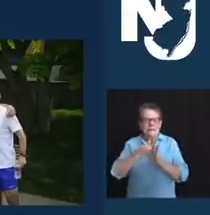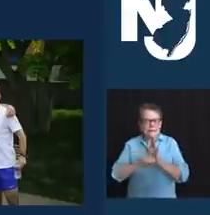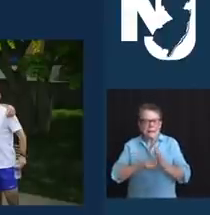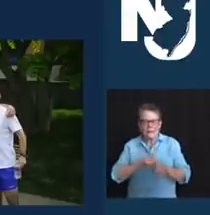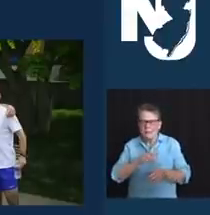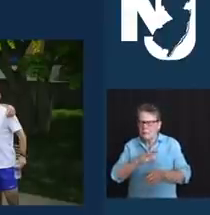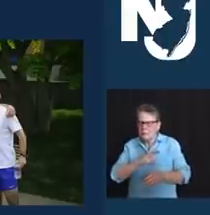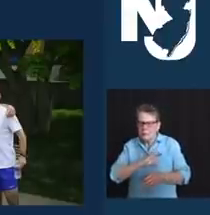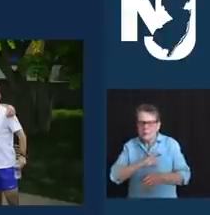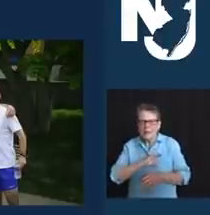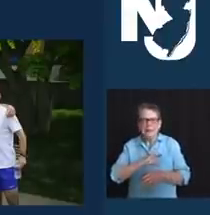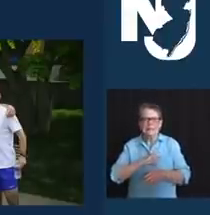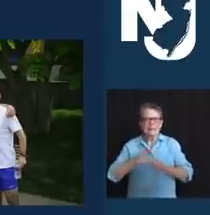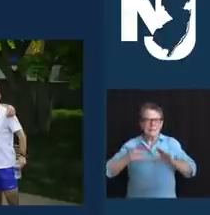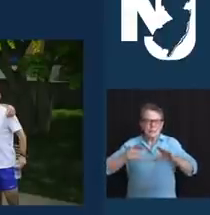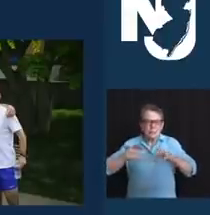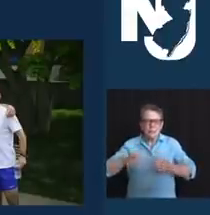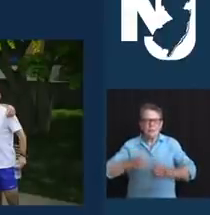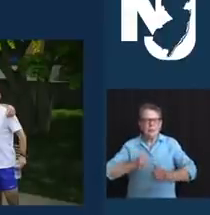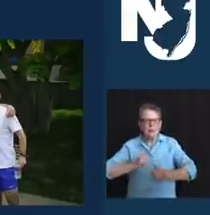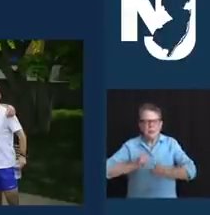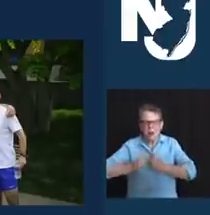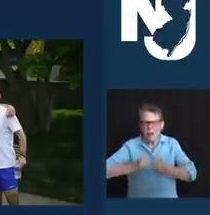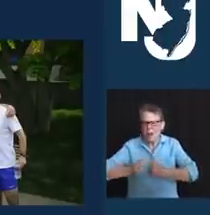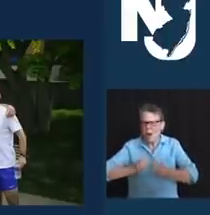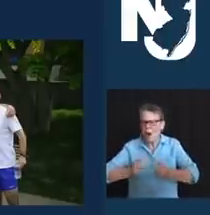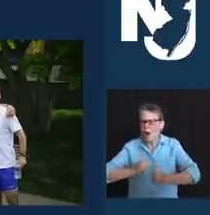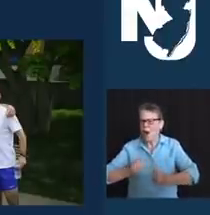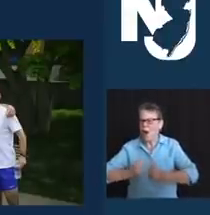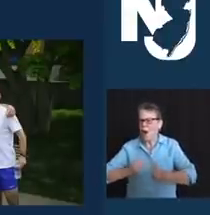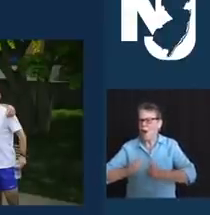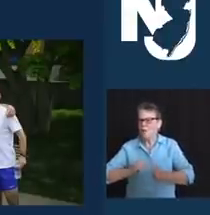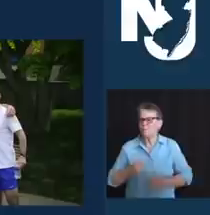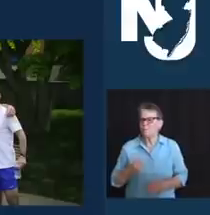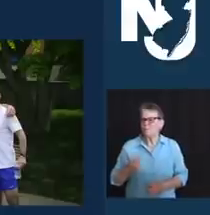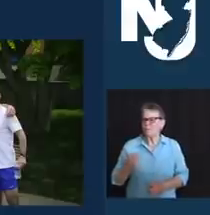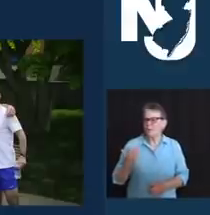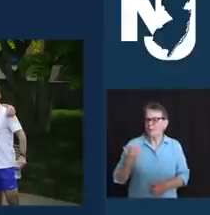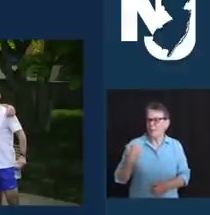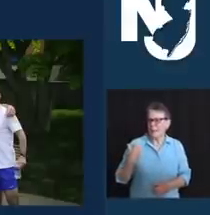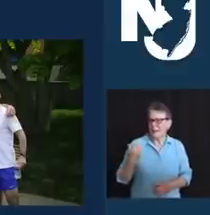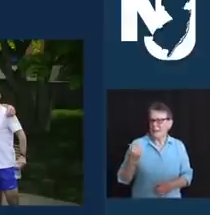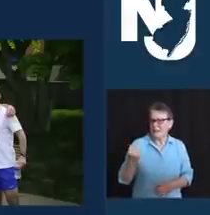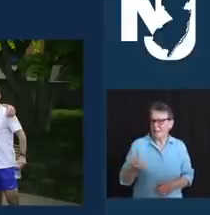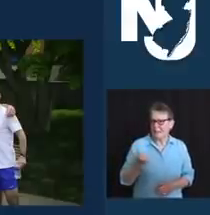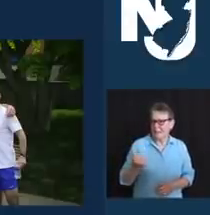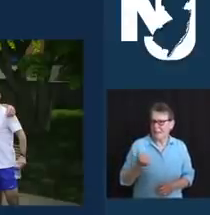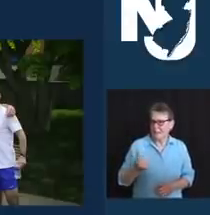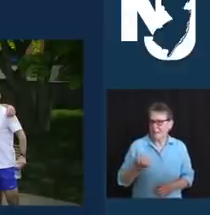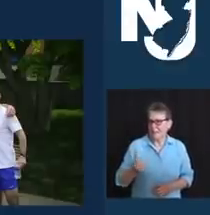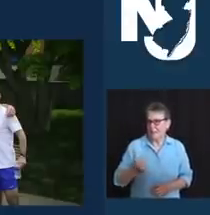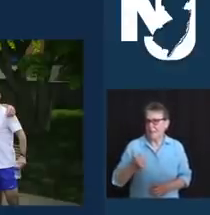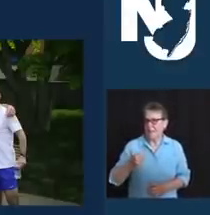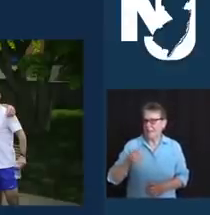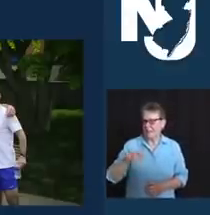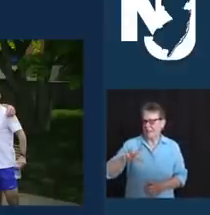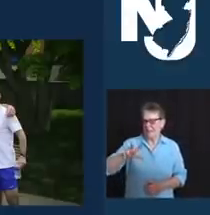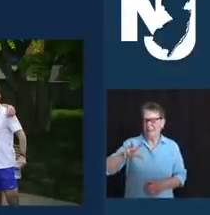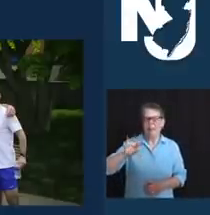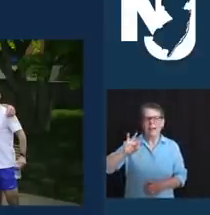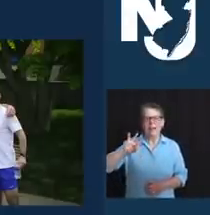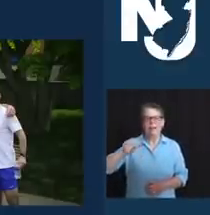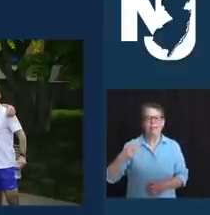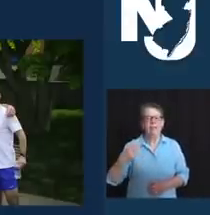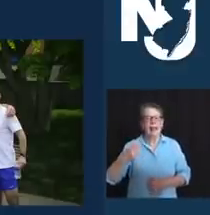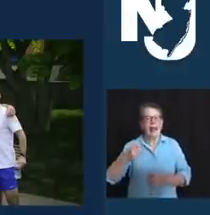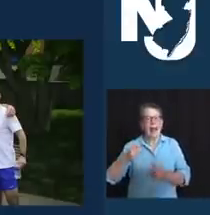I believe, 39th annual New Jersey State Police 5K chase. It was